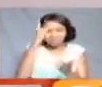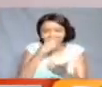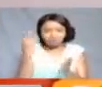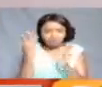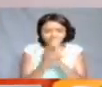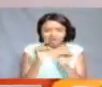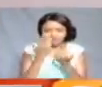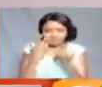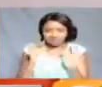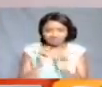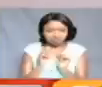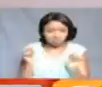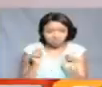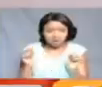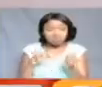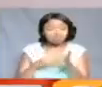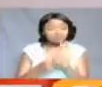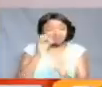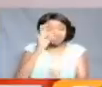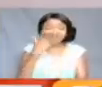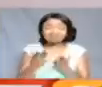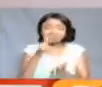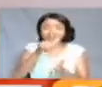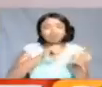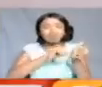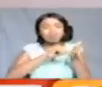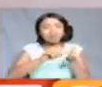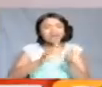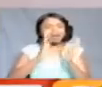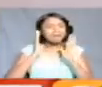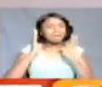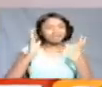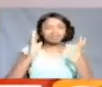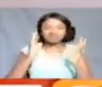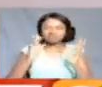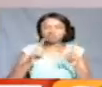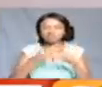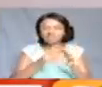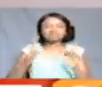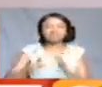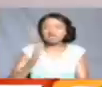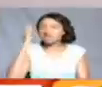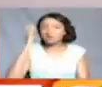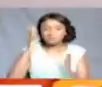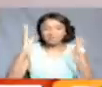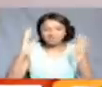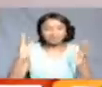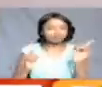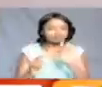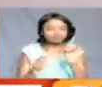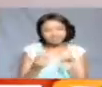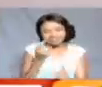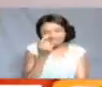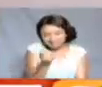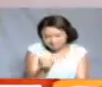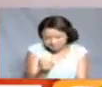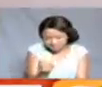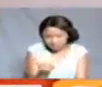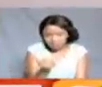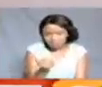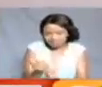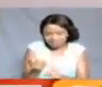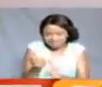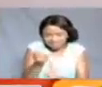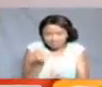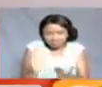advise people, you know, if you're a big brand, start with a test project, because a test project will help you avoid a lot of the